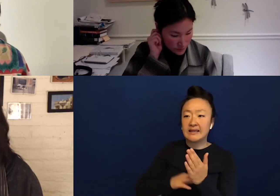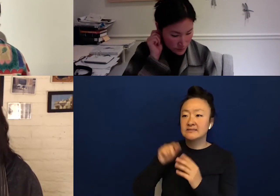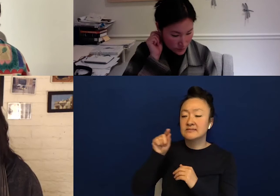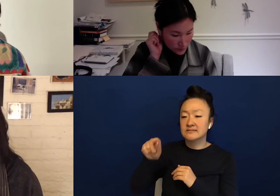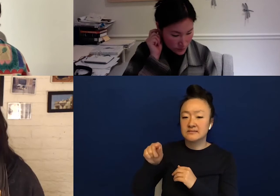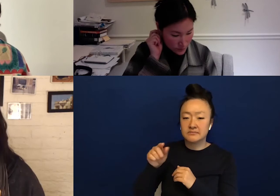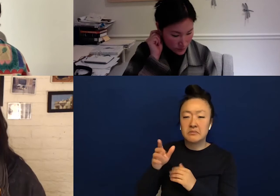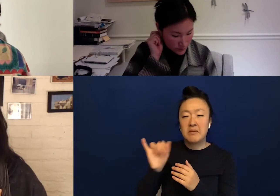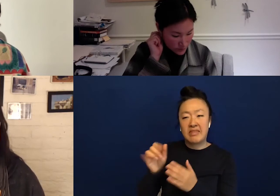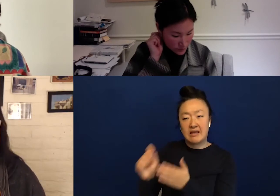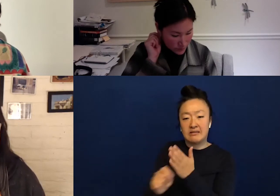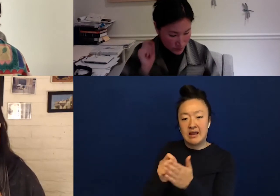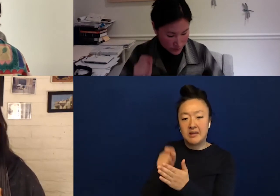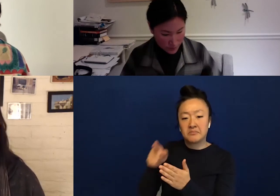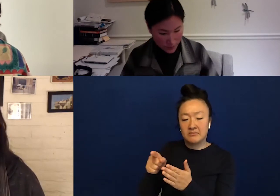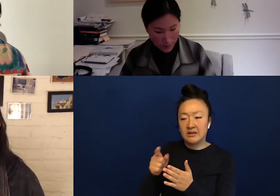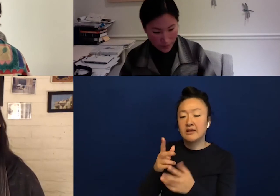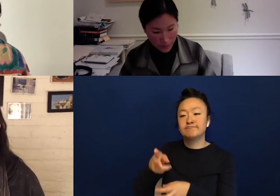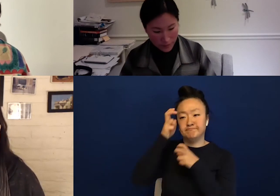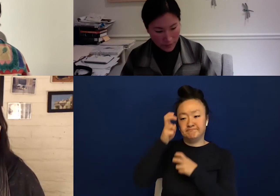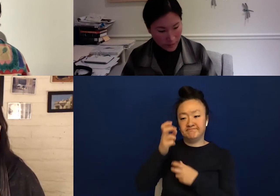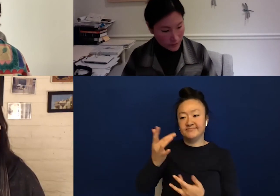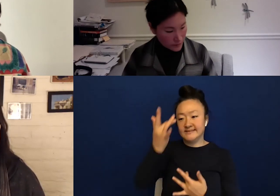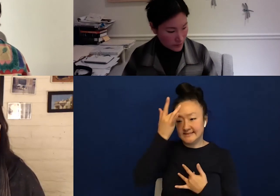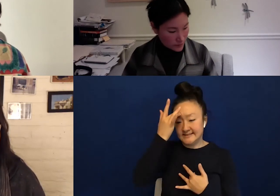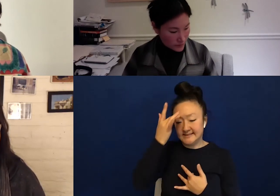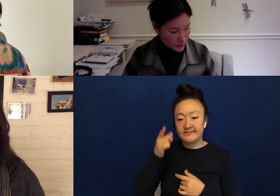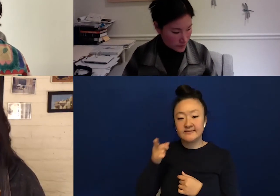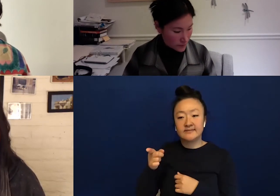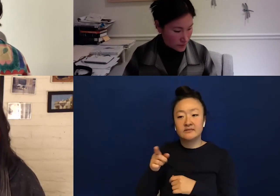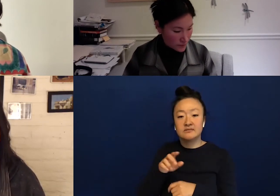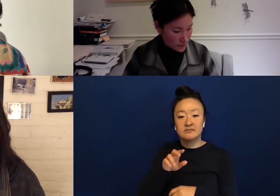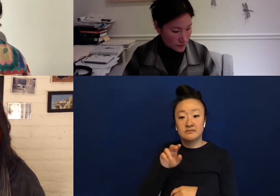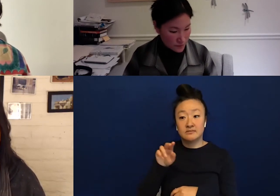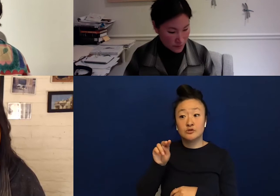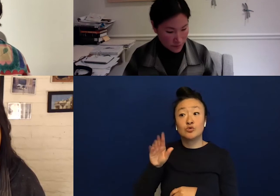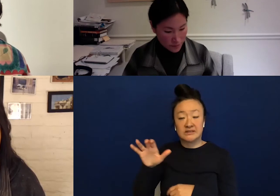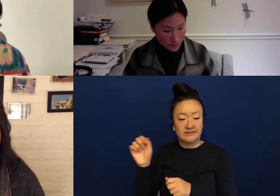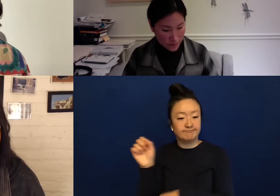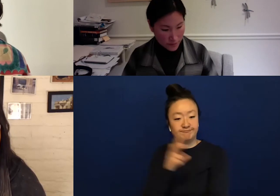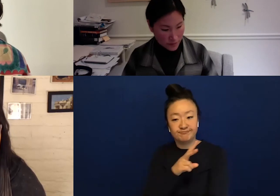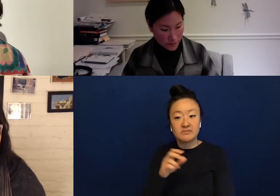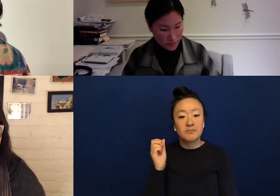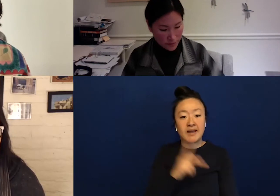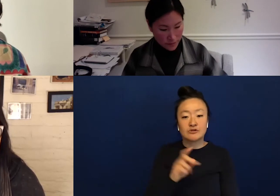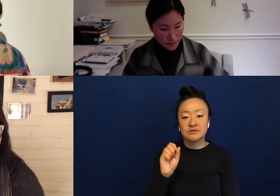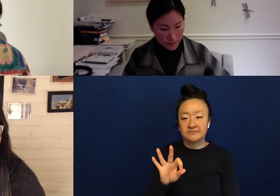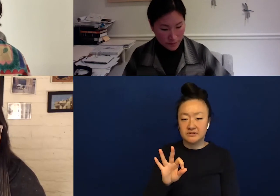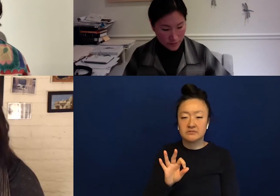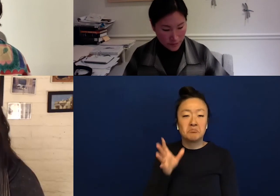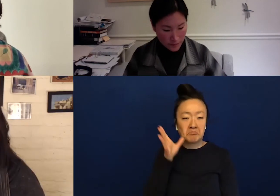by then he had gotten sick. He had to move from New York back to San Francisco where his parents lived,